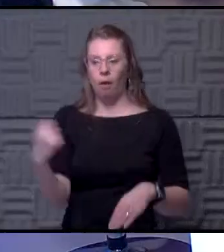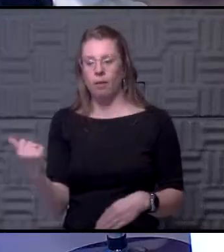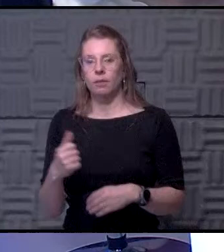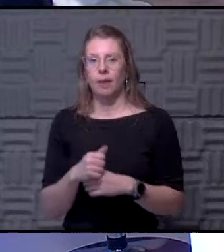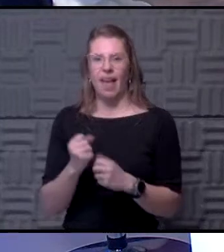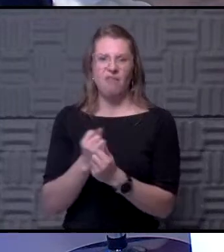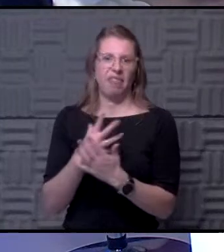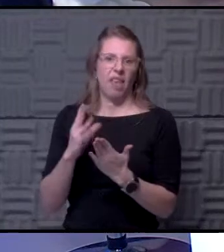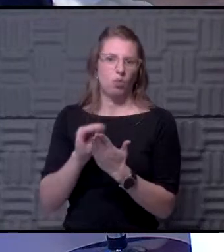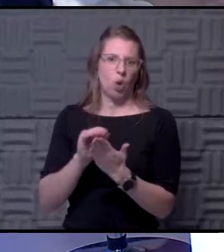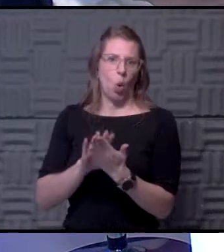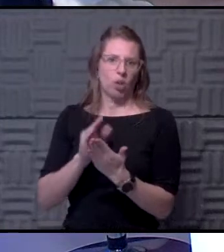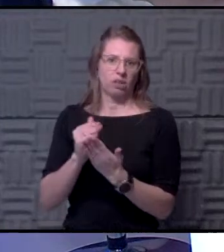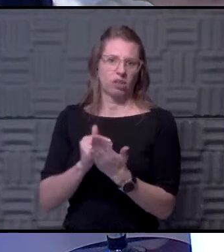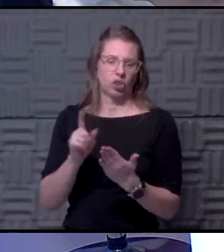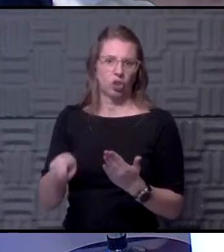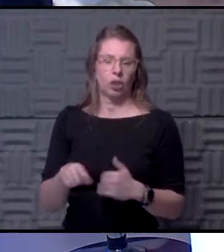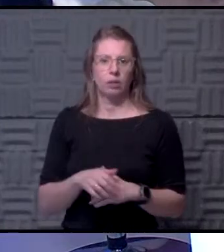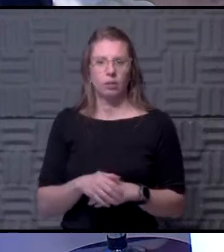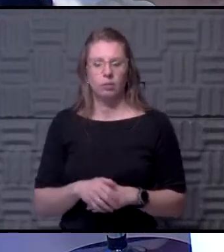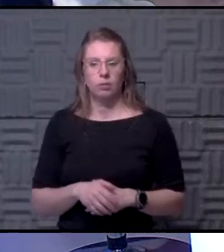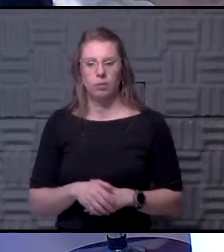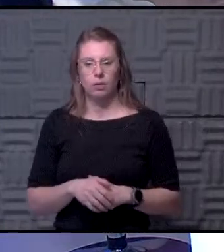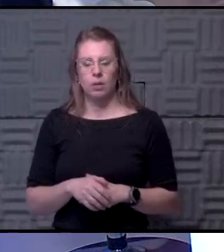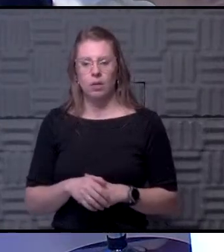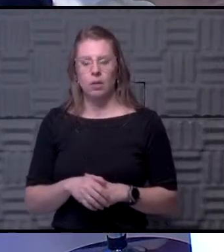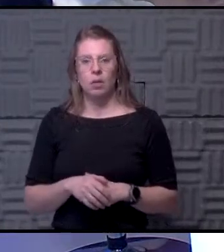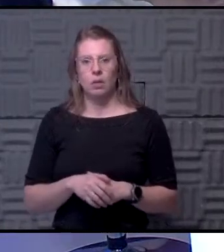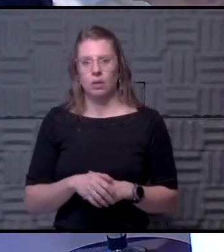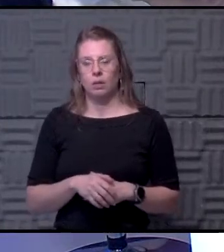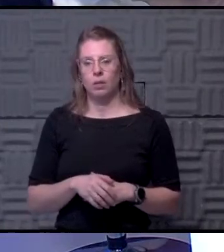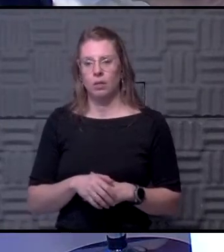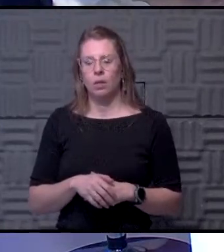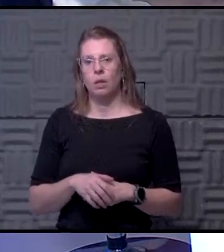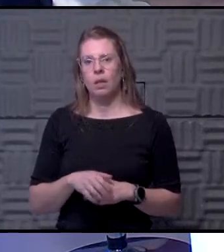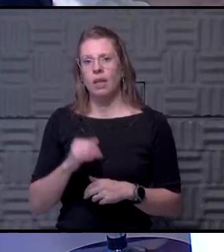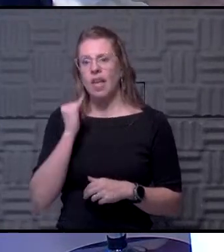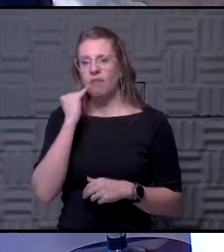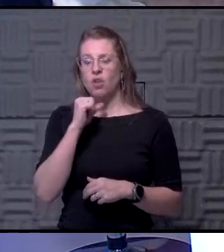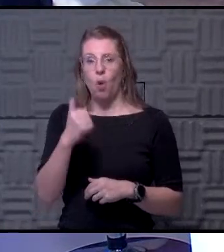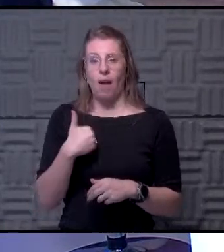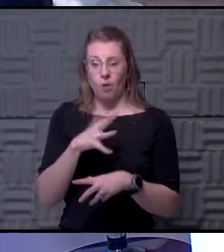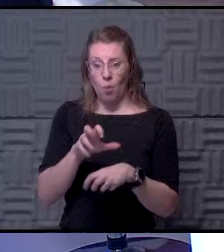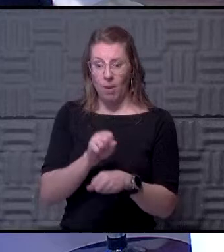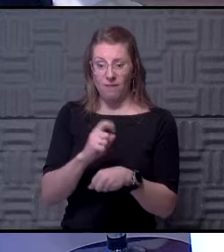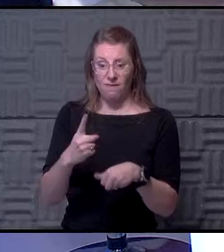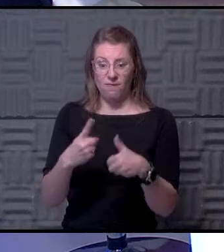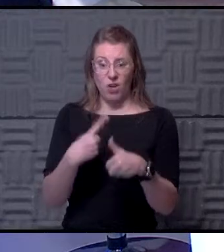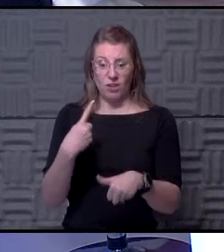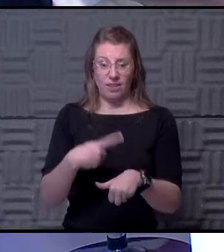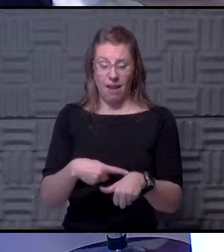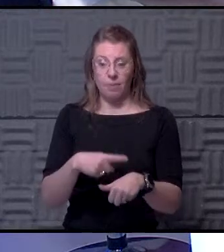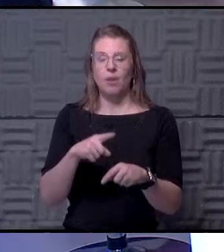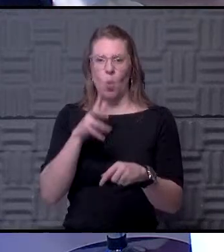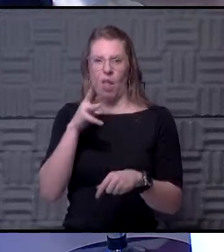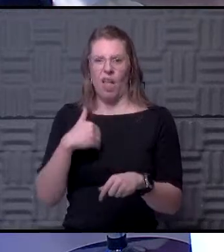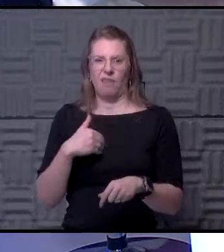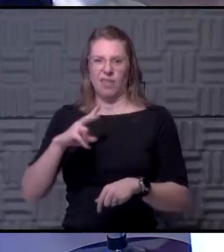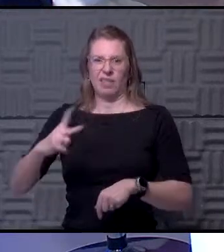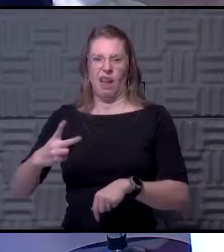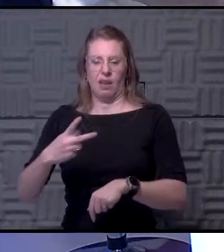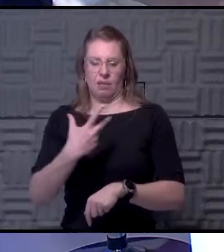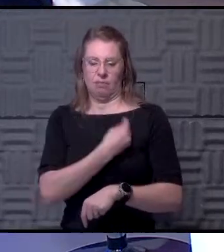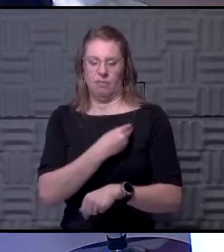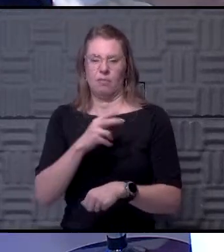everything recorded. Yeah, you scheduled. generally get your appointment at the time. If you Yeah. haven't, you're going to get an appointment. So. Okay, and then last question. We have a lot of